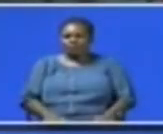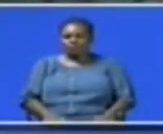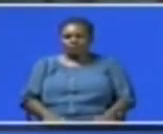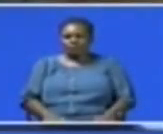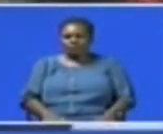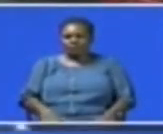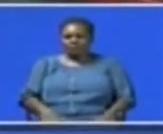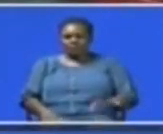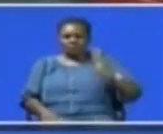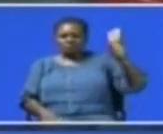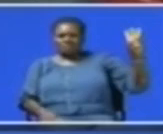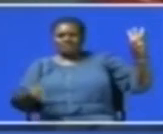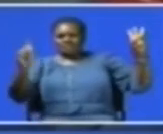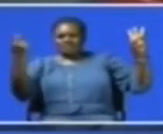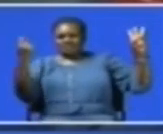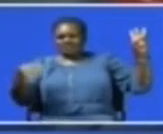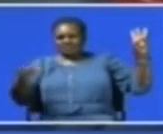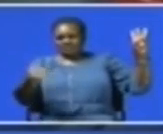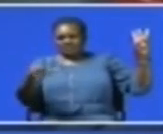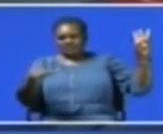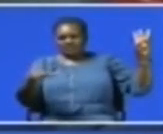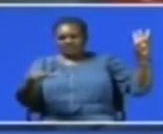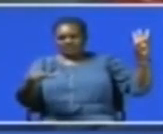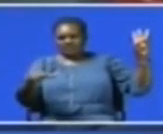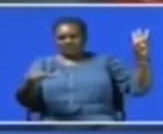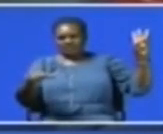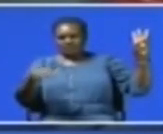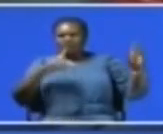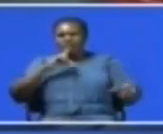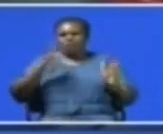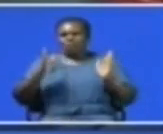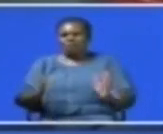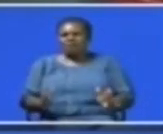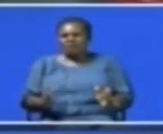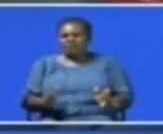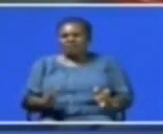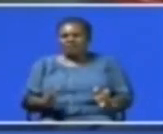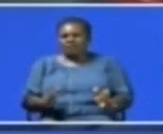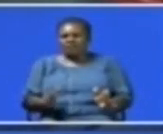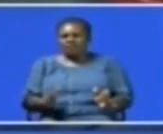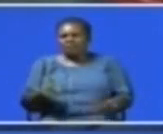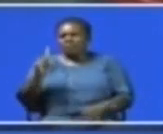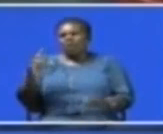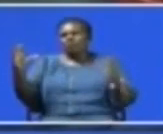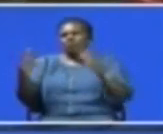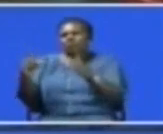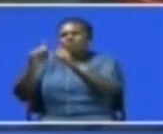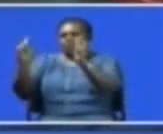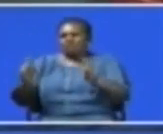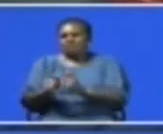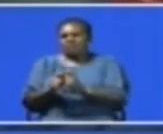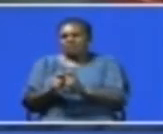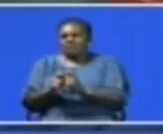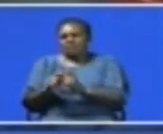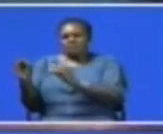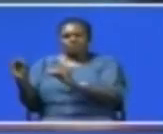regions like Western Kenya. You get the command of the police is like one ethnic community moved and